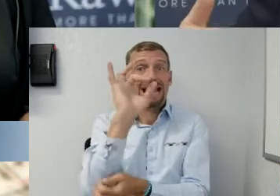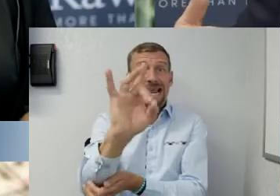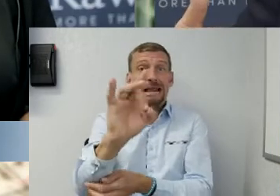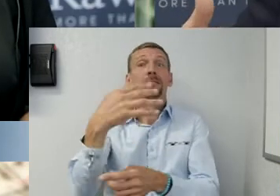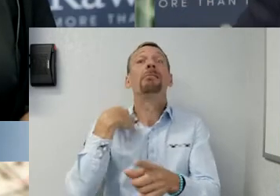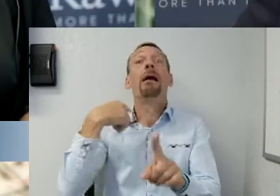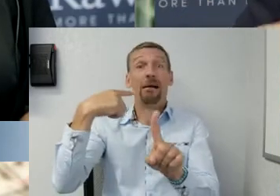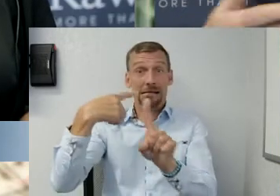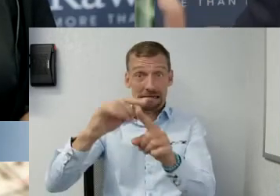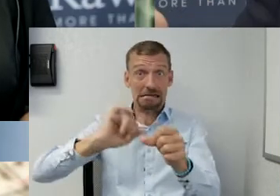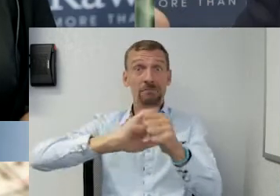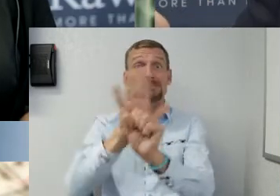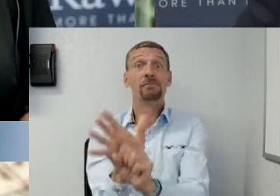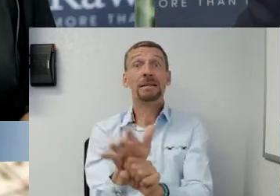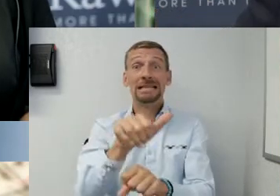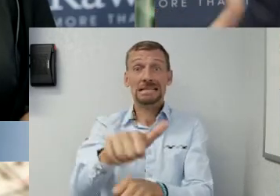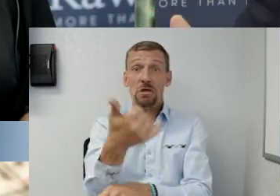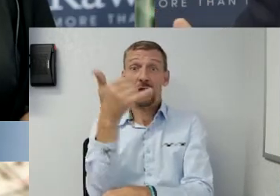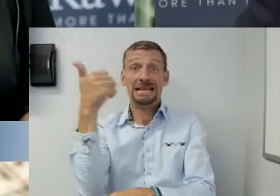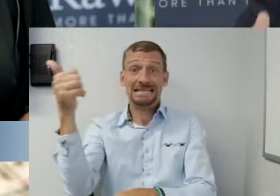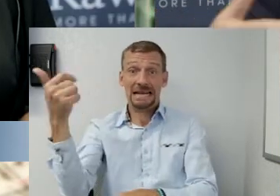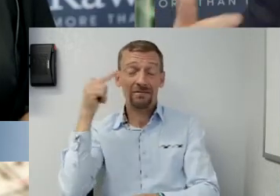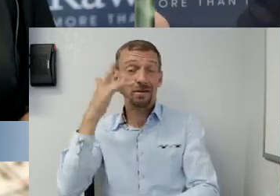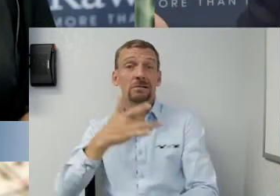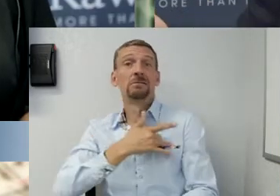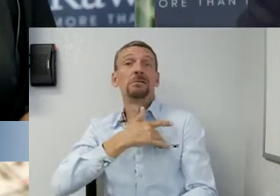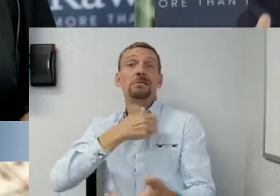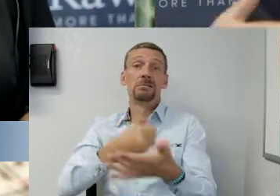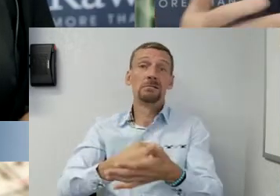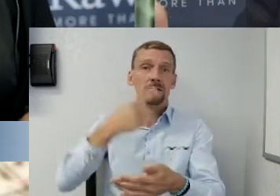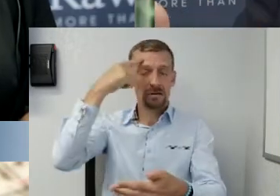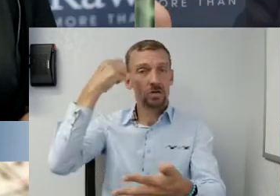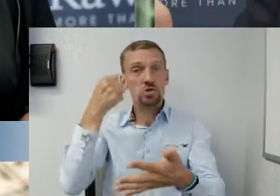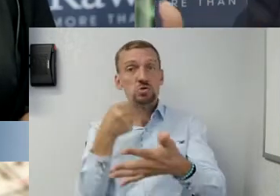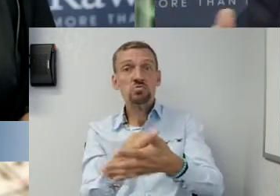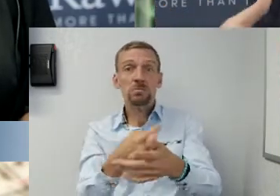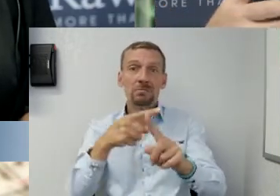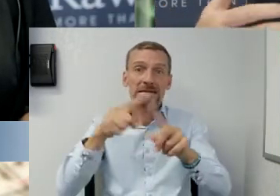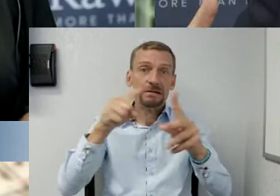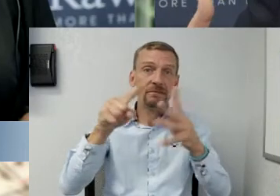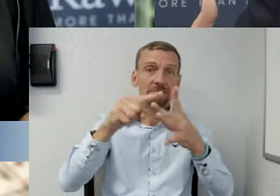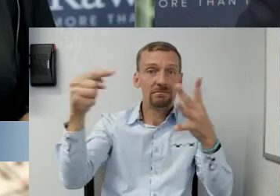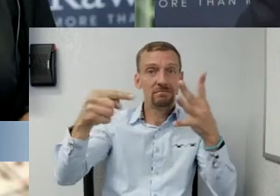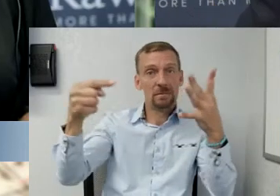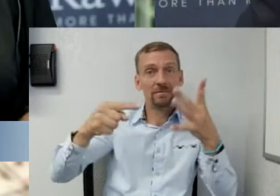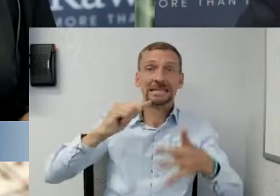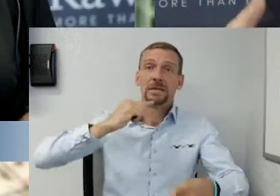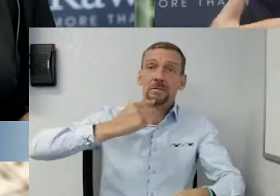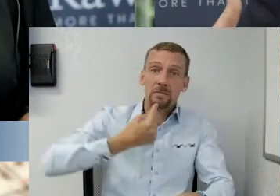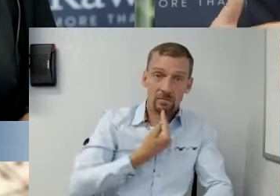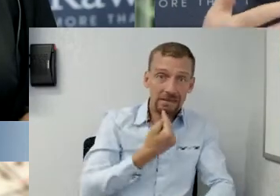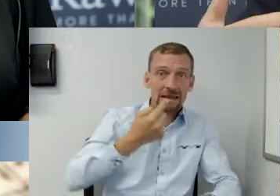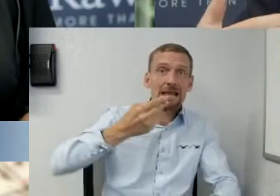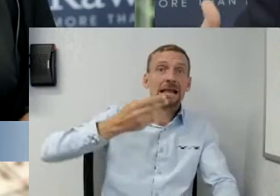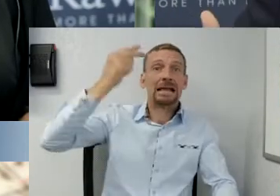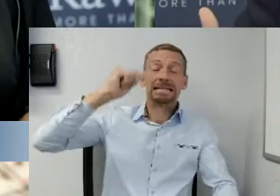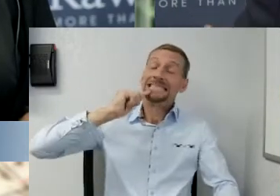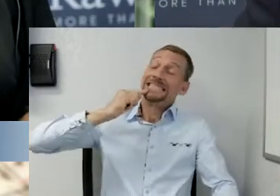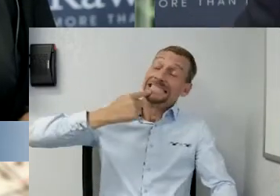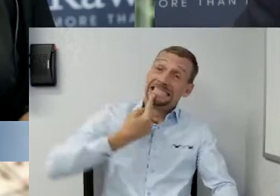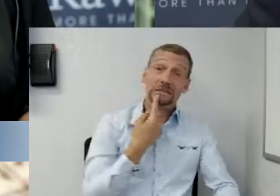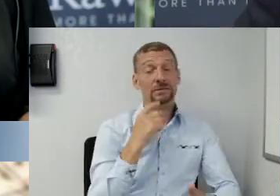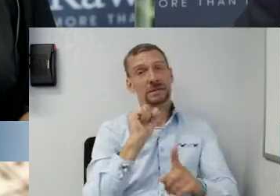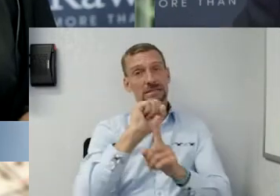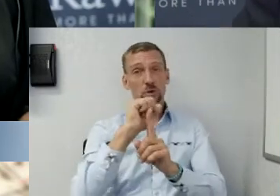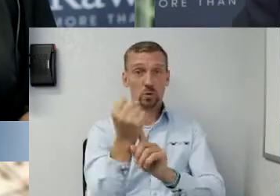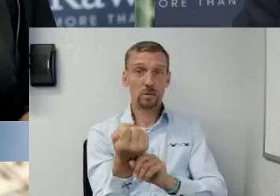The other 10 are just there because of heart attacks and strokes and other, serious, highly acute